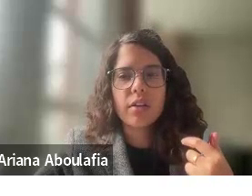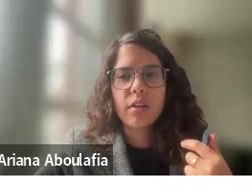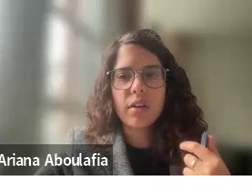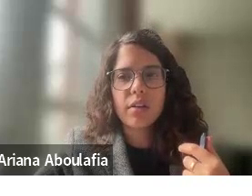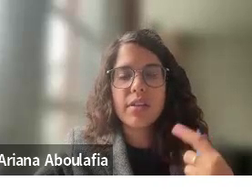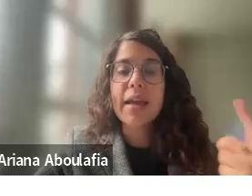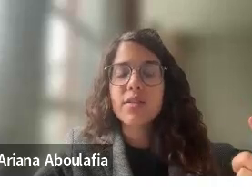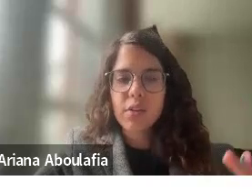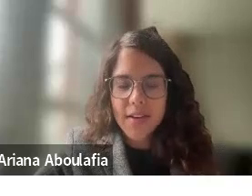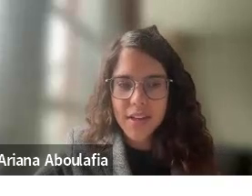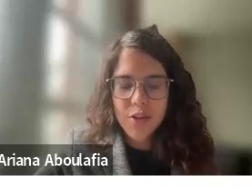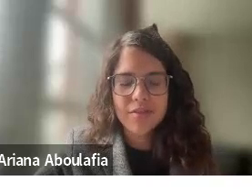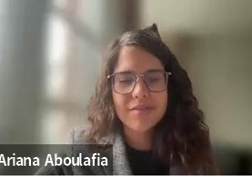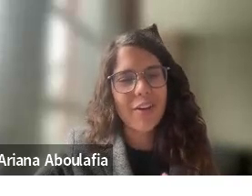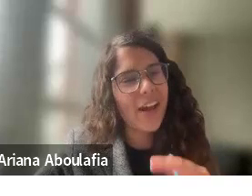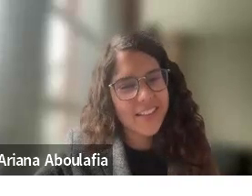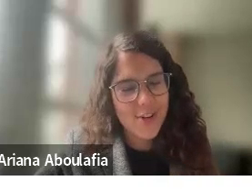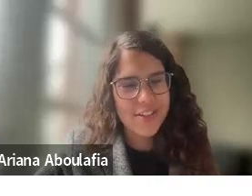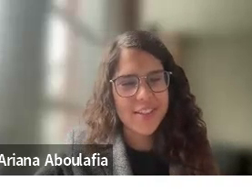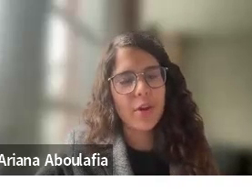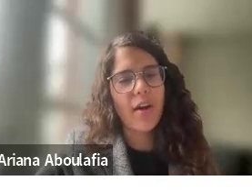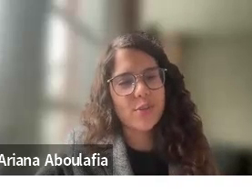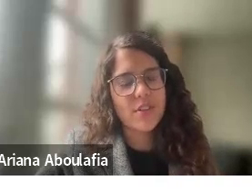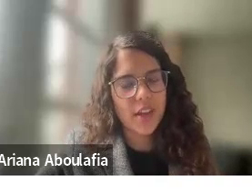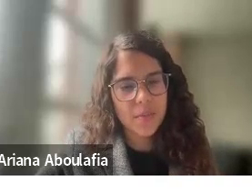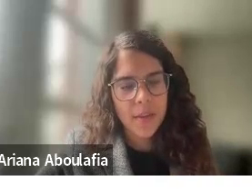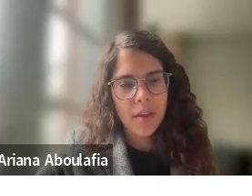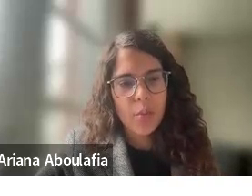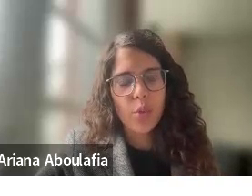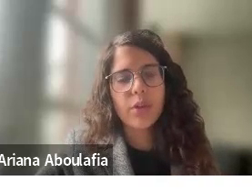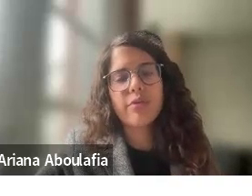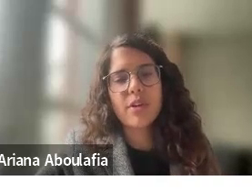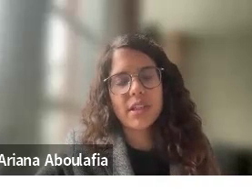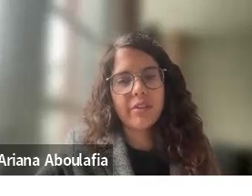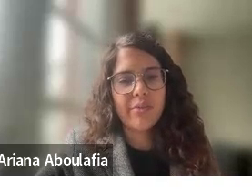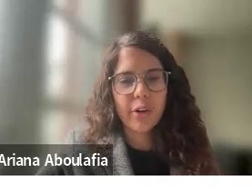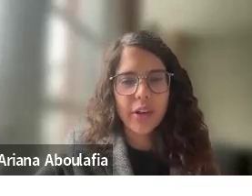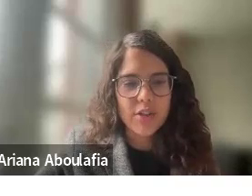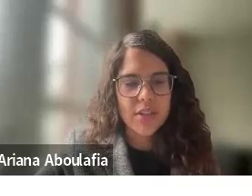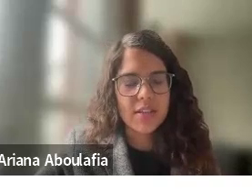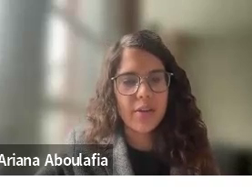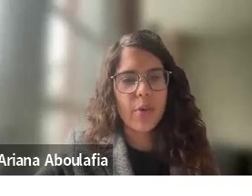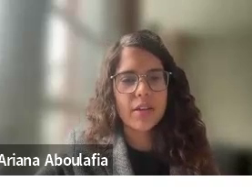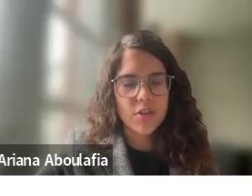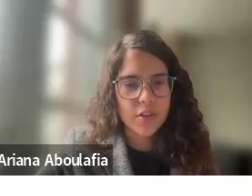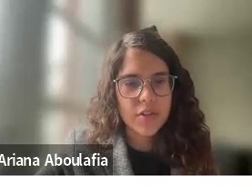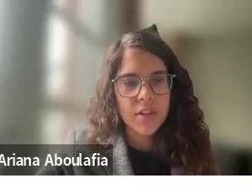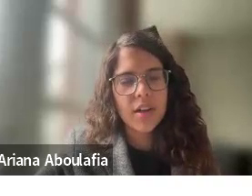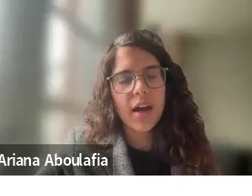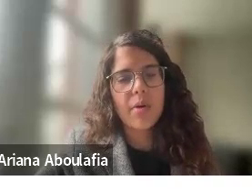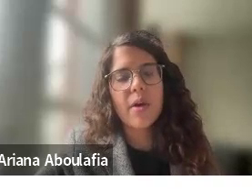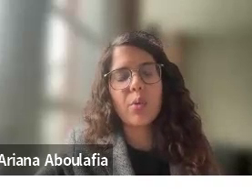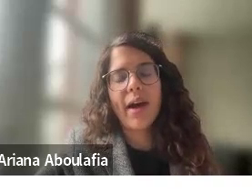Our next to last session and our next session is going to be on August 22nd, where we look forward to hearing from federal agencies and other